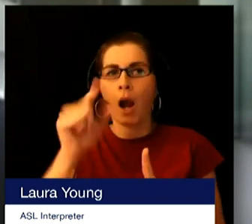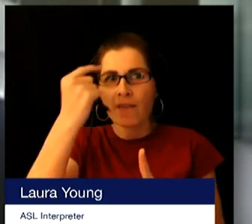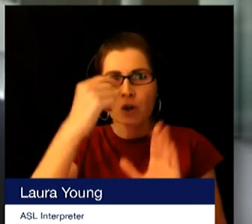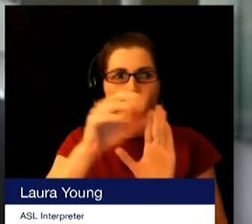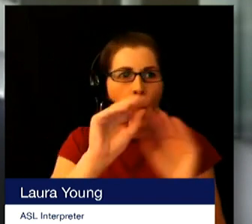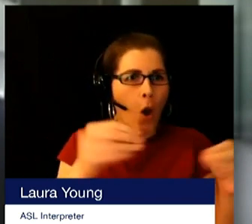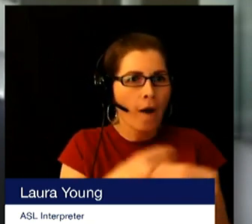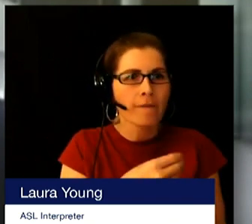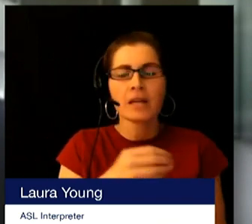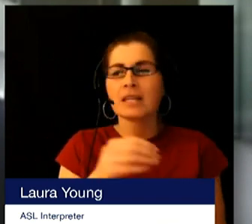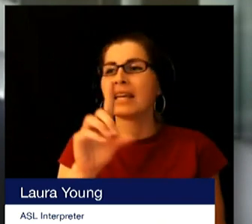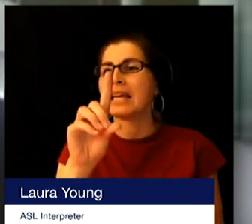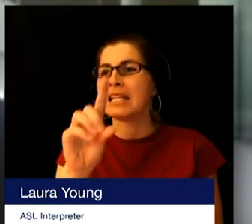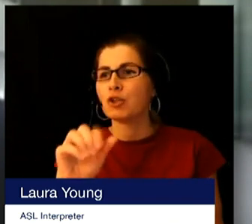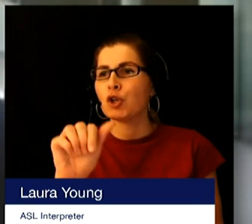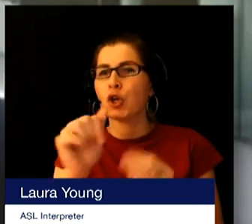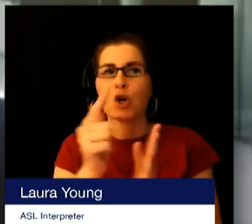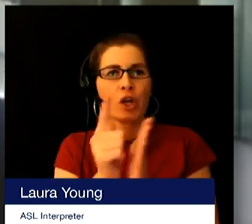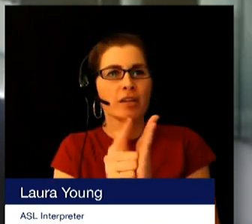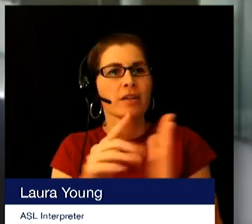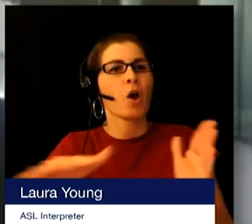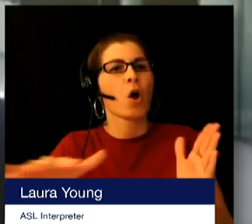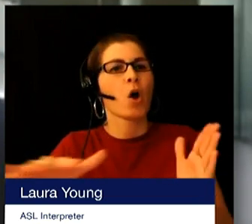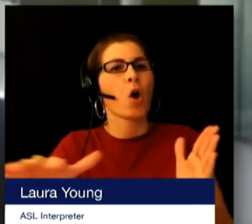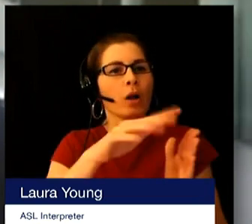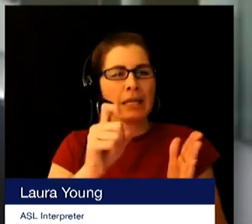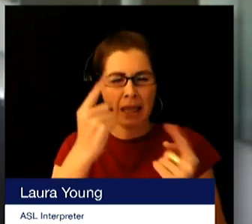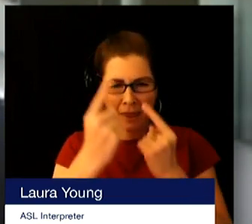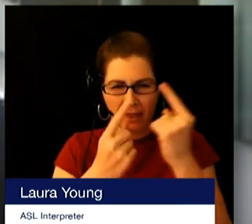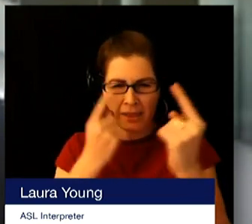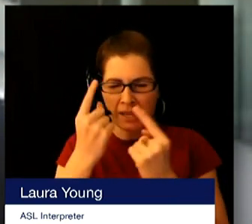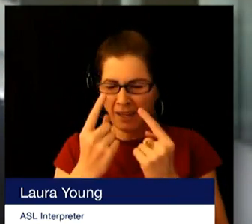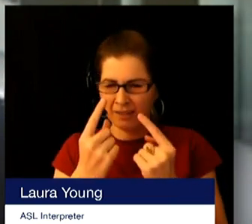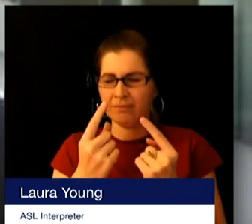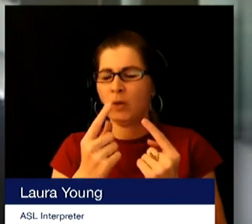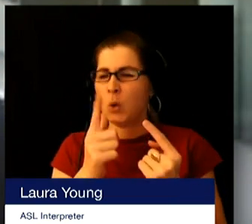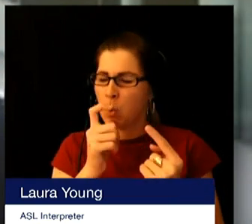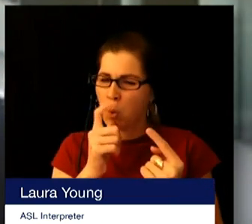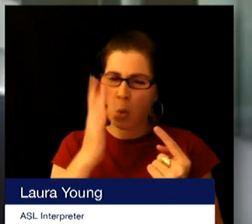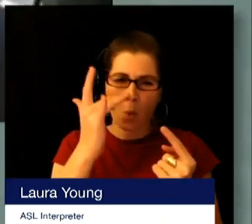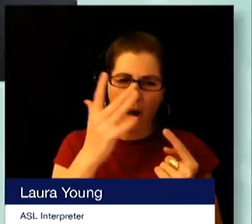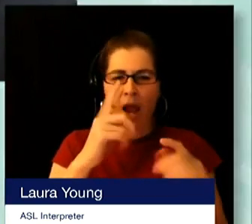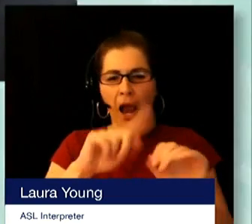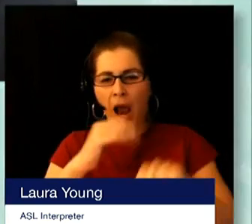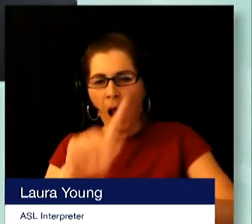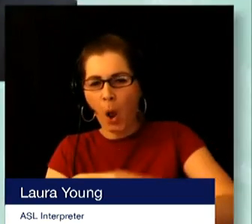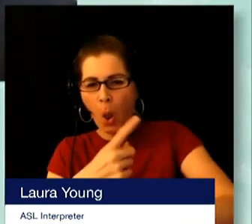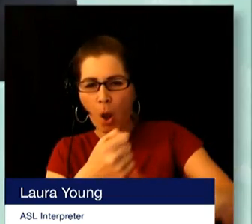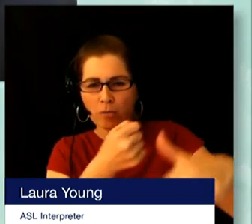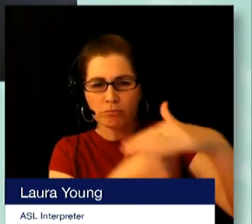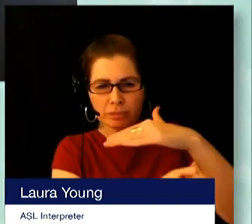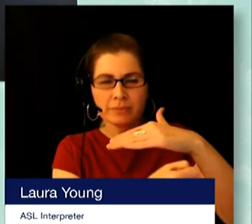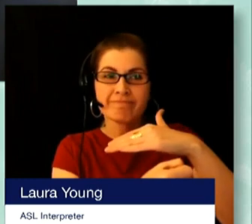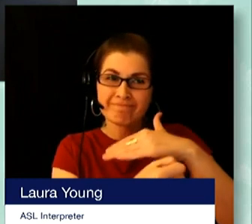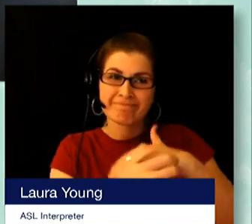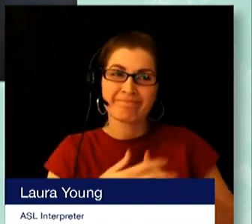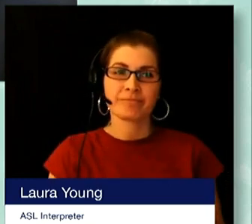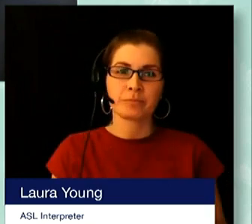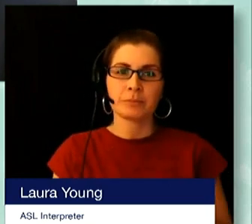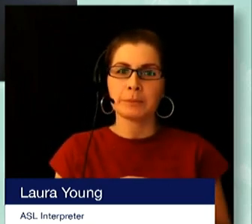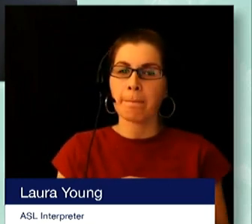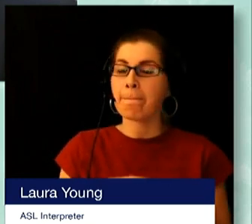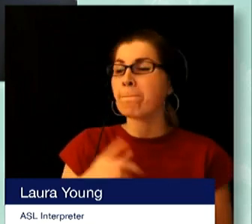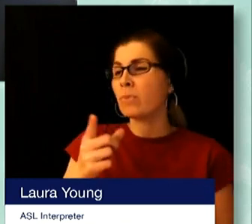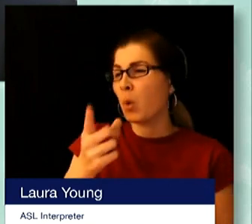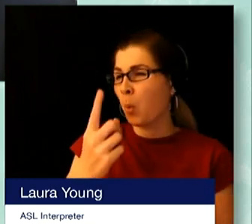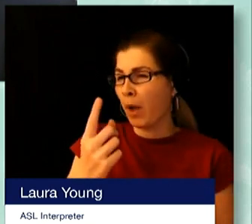the country to rethink who, why, and for how long we incarcerate. Yeah, and one thing you alluded to